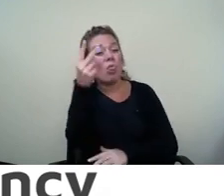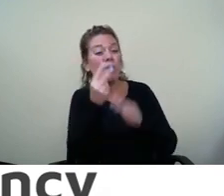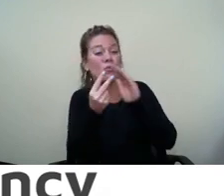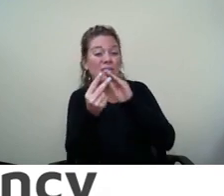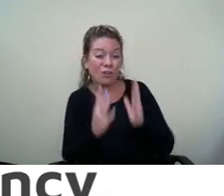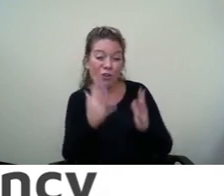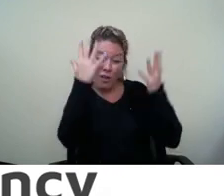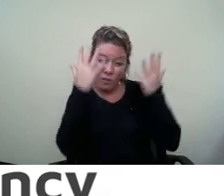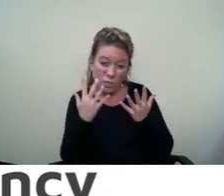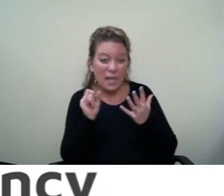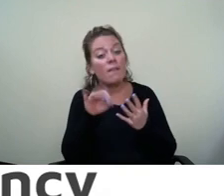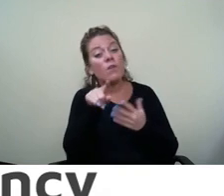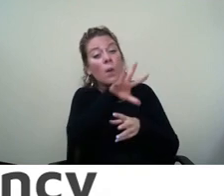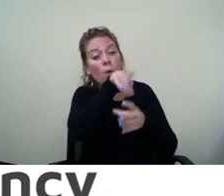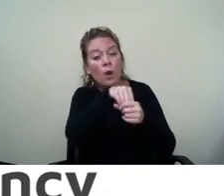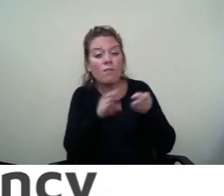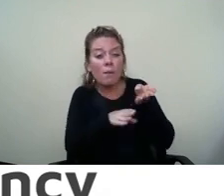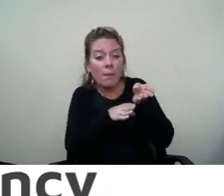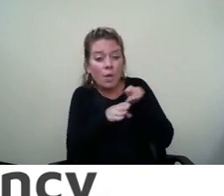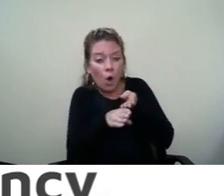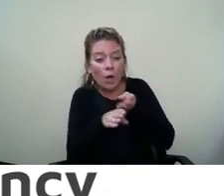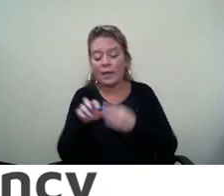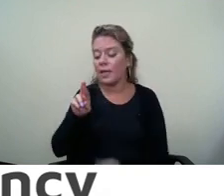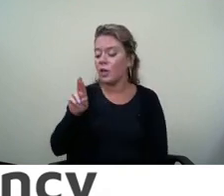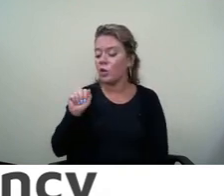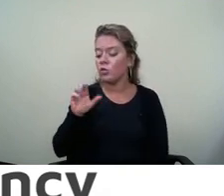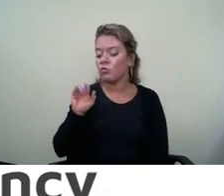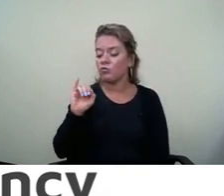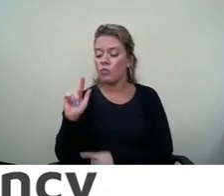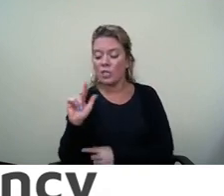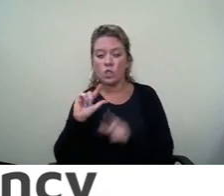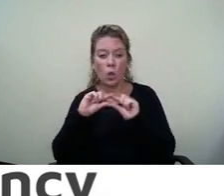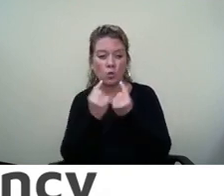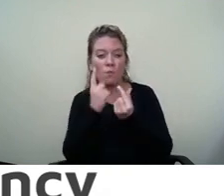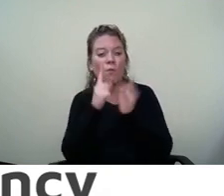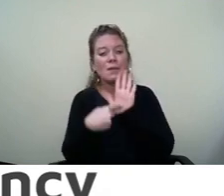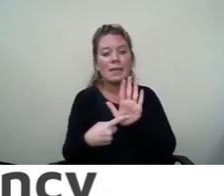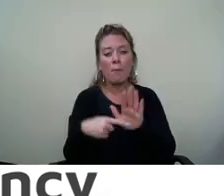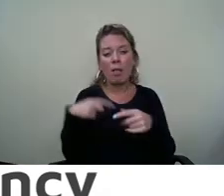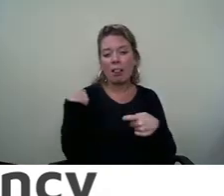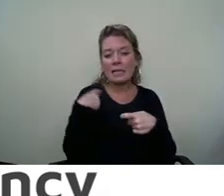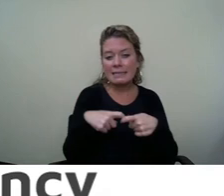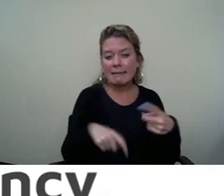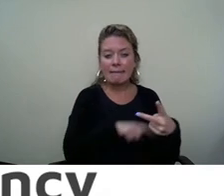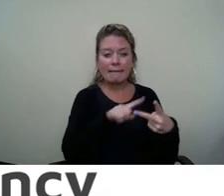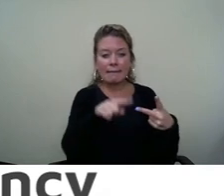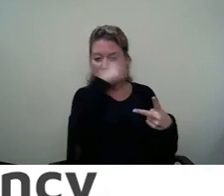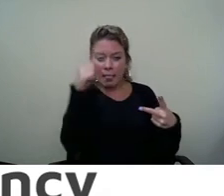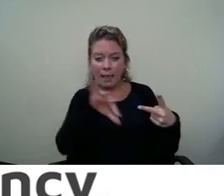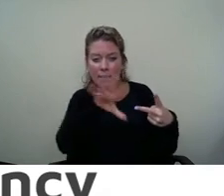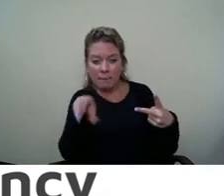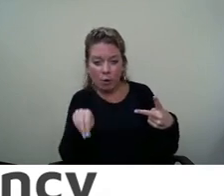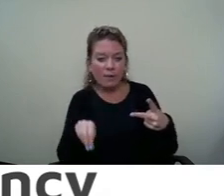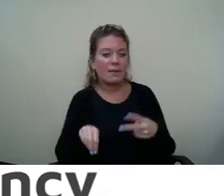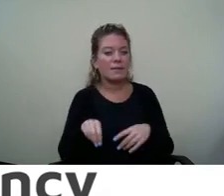are a part of what's called a minority racial group, if you are a Latino or a Latina, if you are a Black American or an African